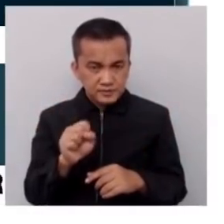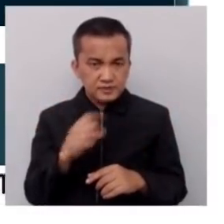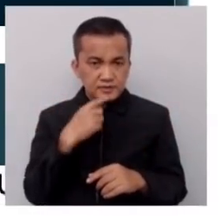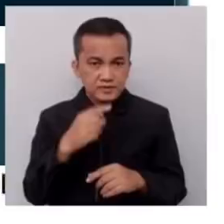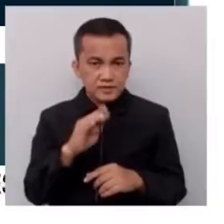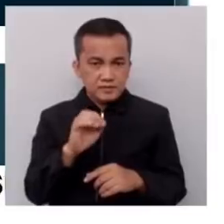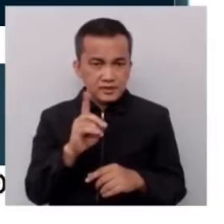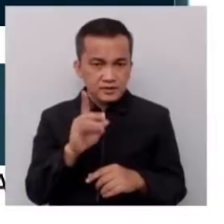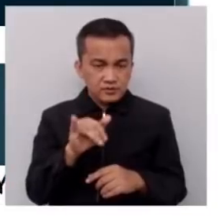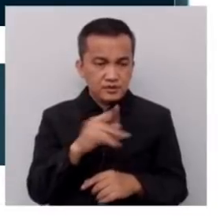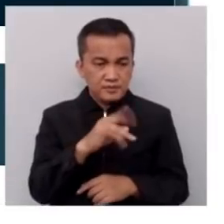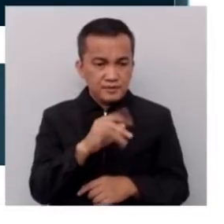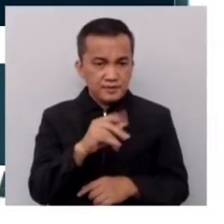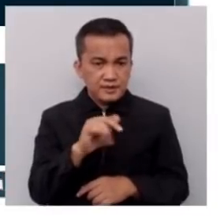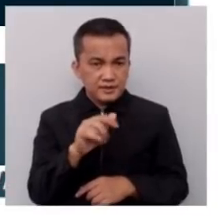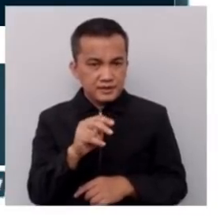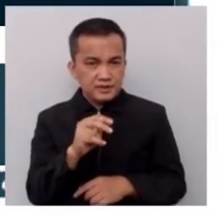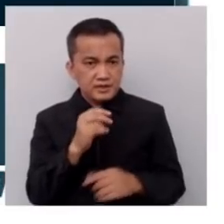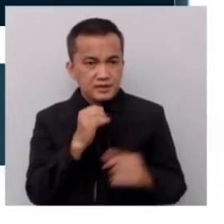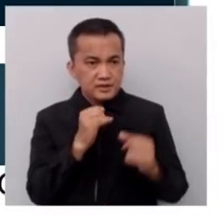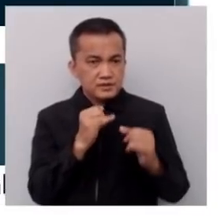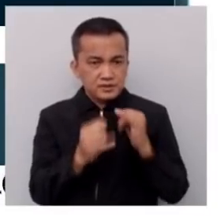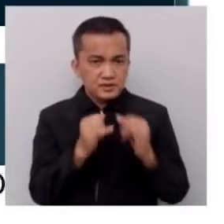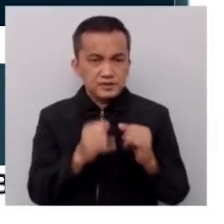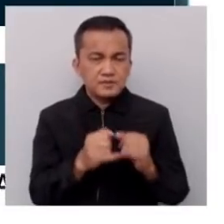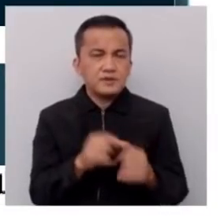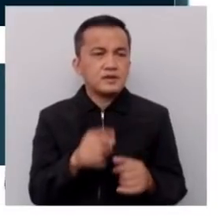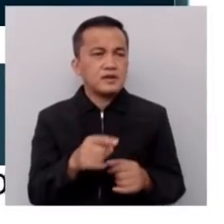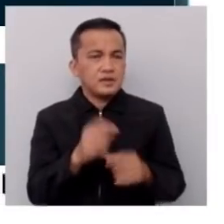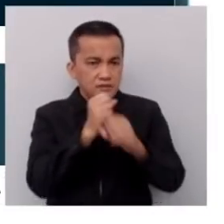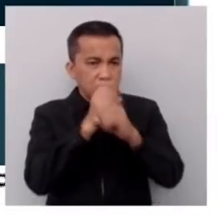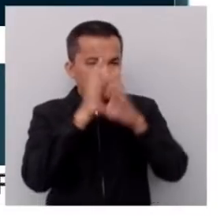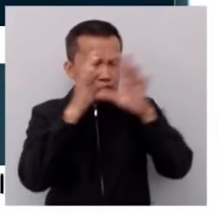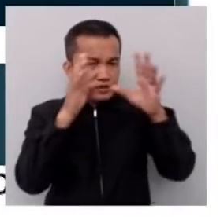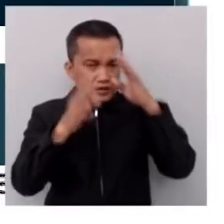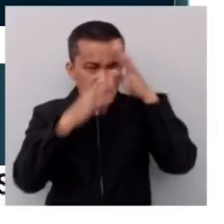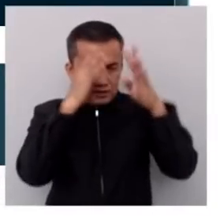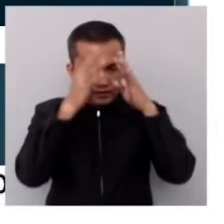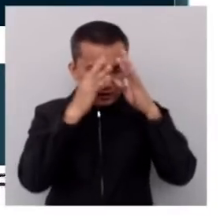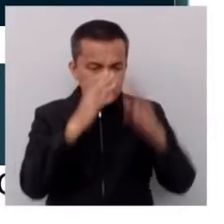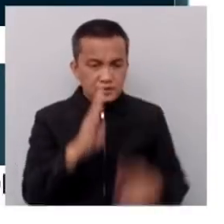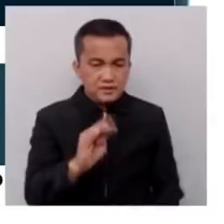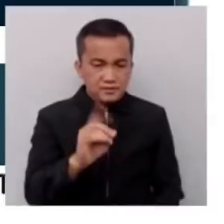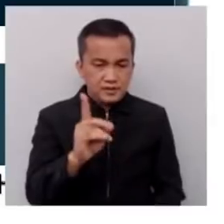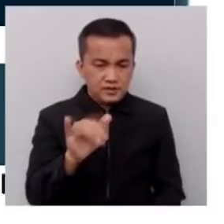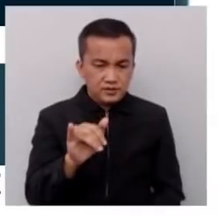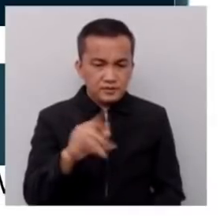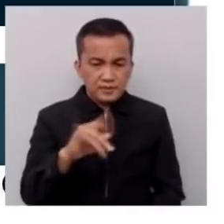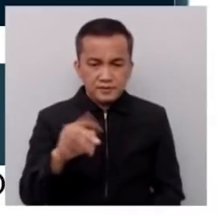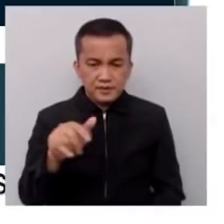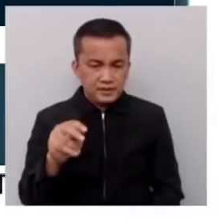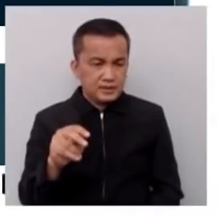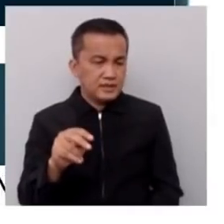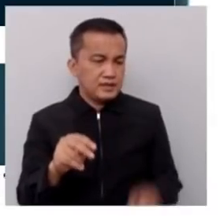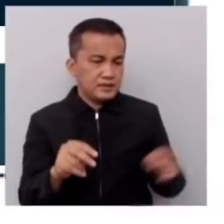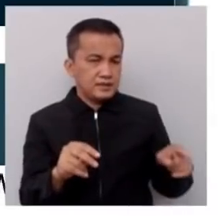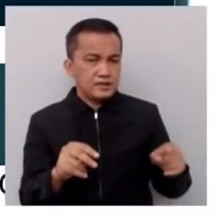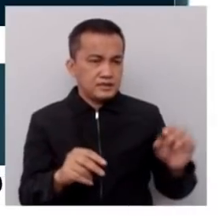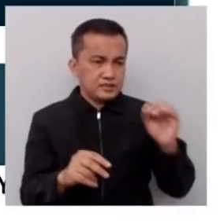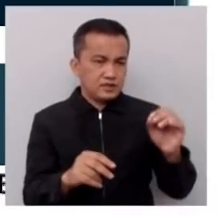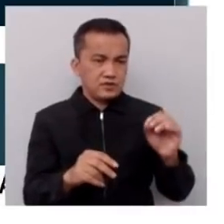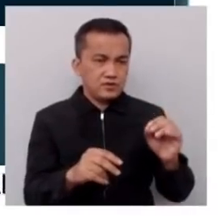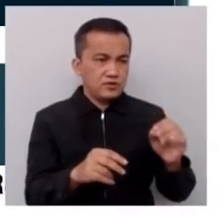and Palparan in that interview are fairy tales. And in fact, Badoy and Palparan have zero credibility. As we